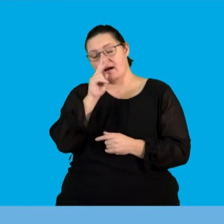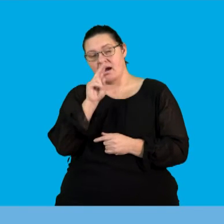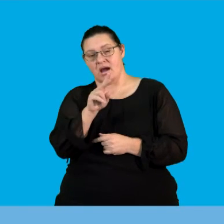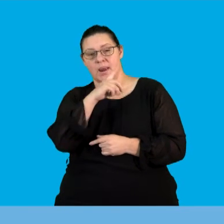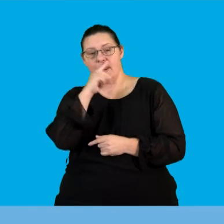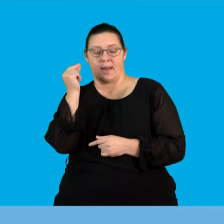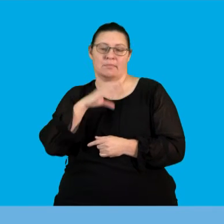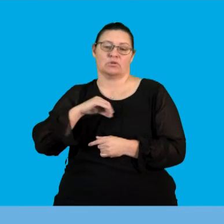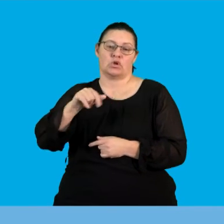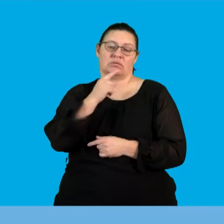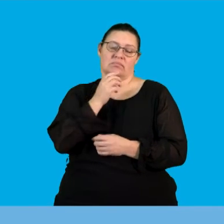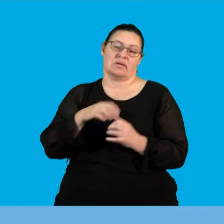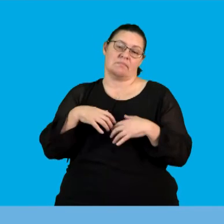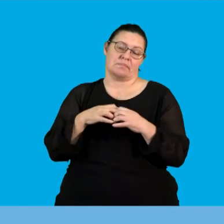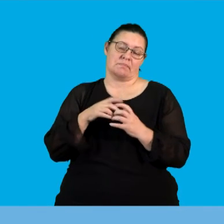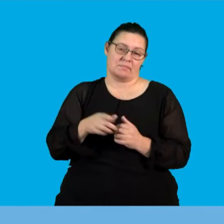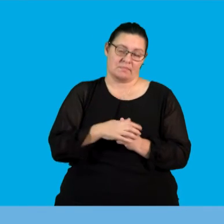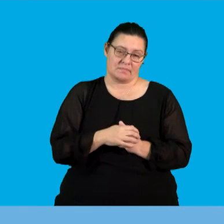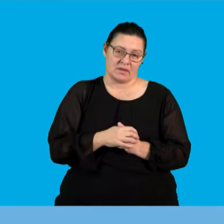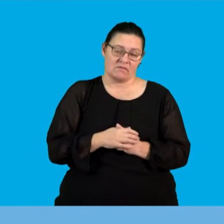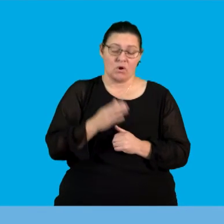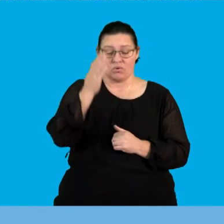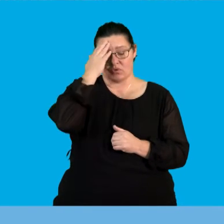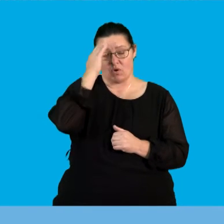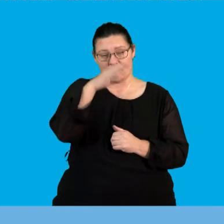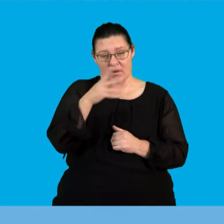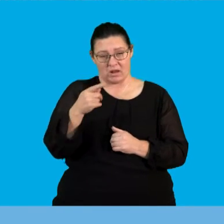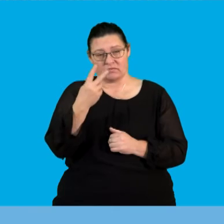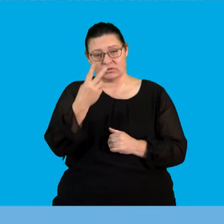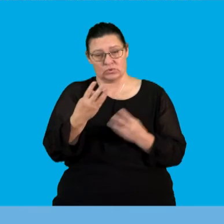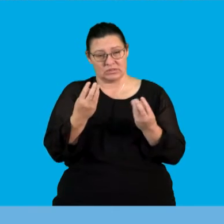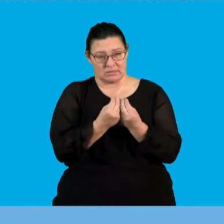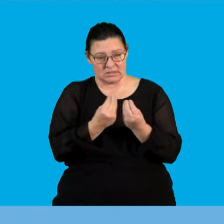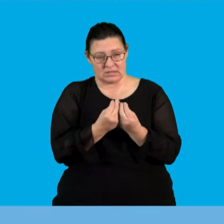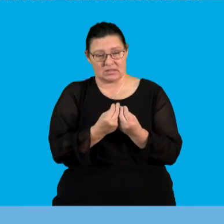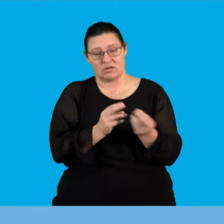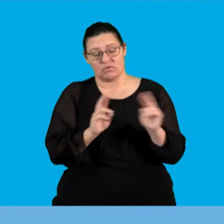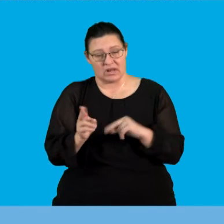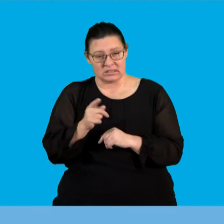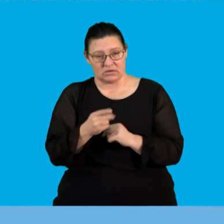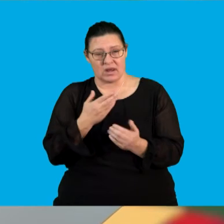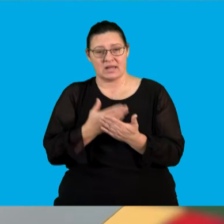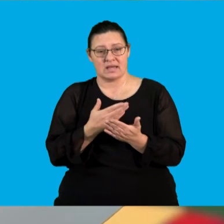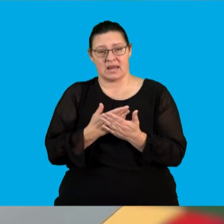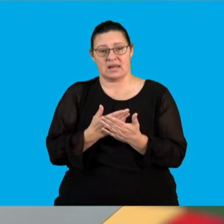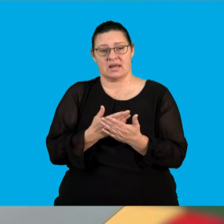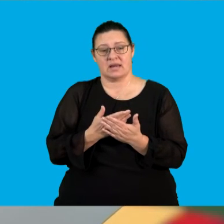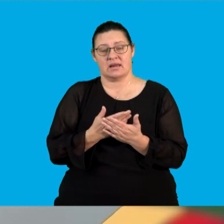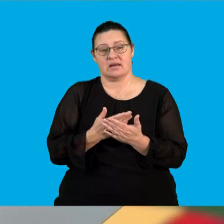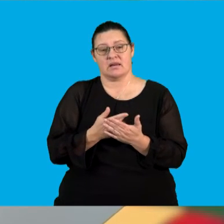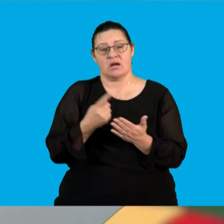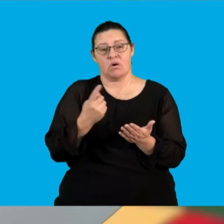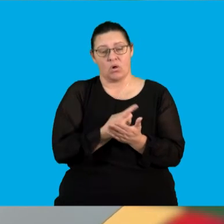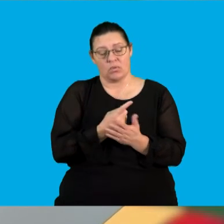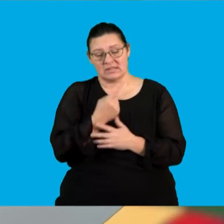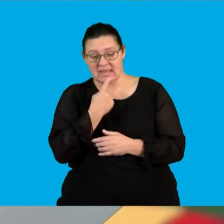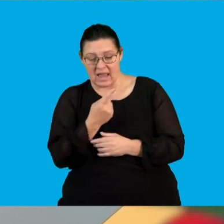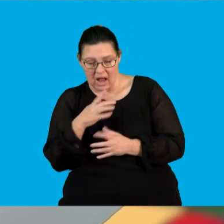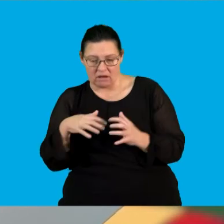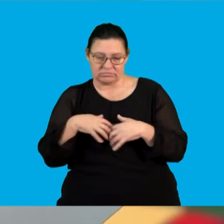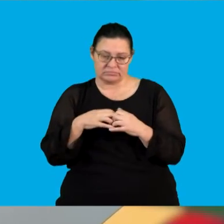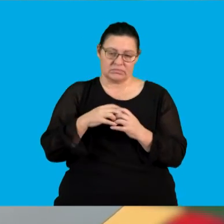to name the salt that is being formed. So if we know the formula of the two substances that reacted, then we can always name the salt that is